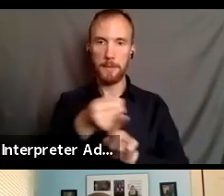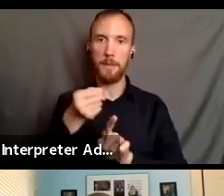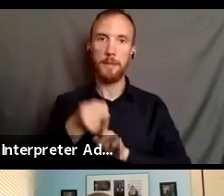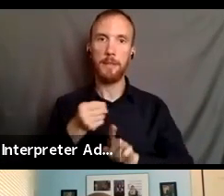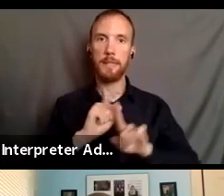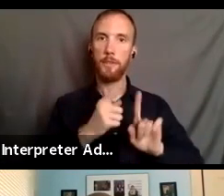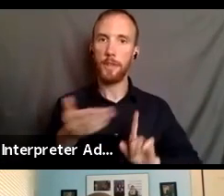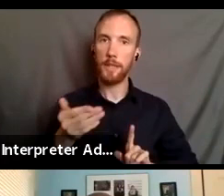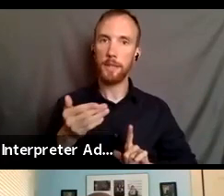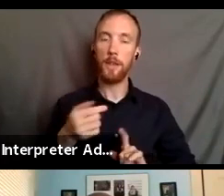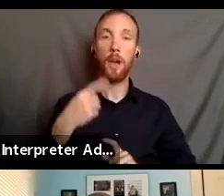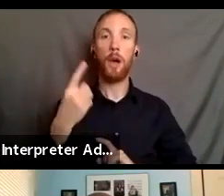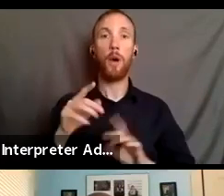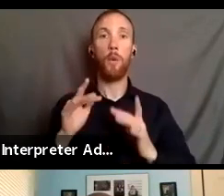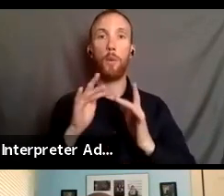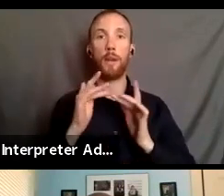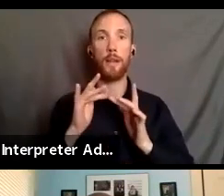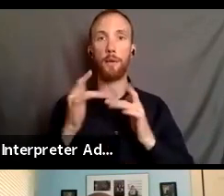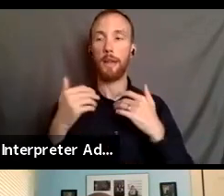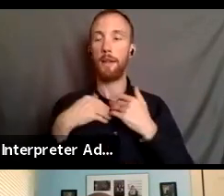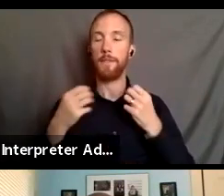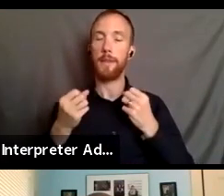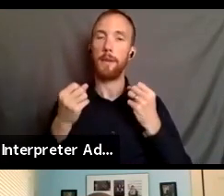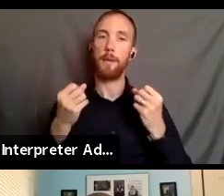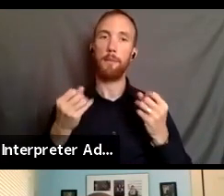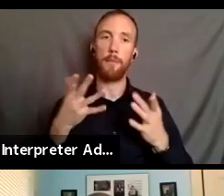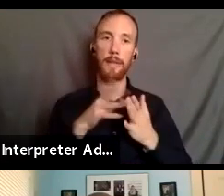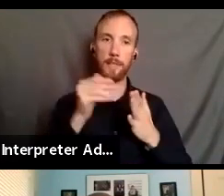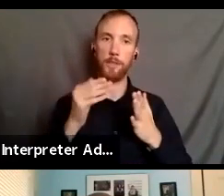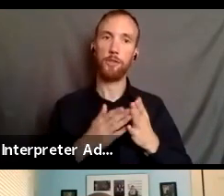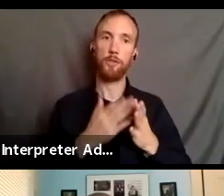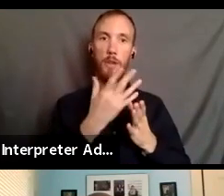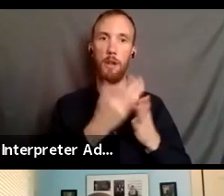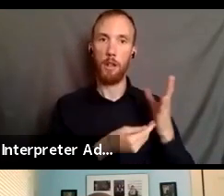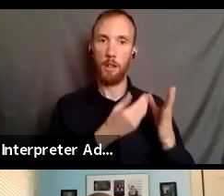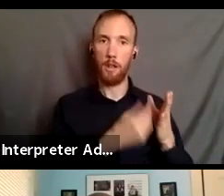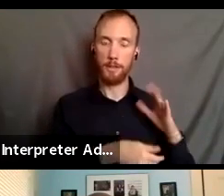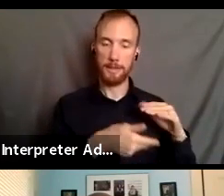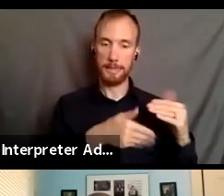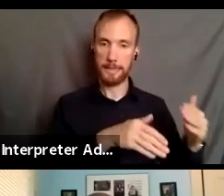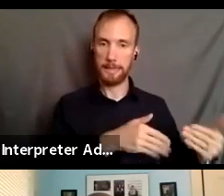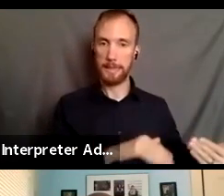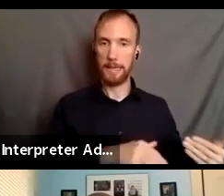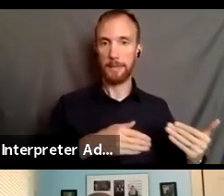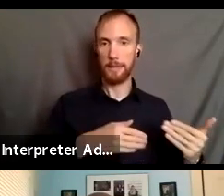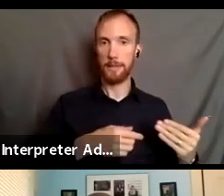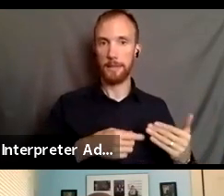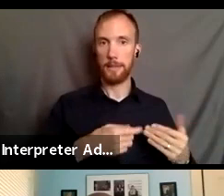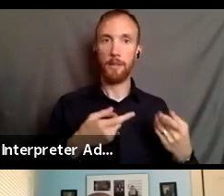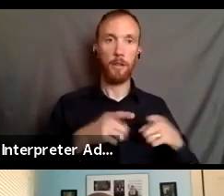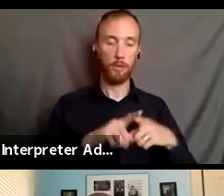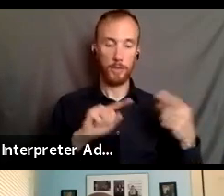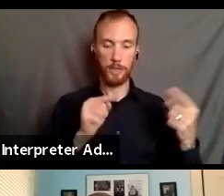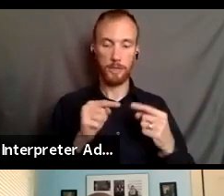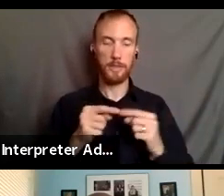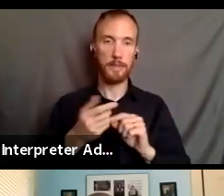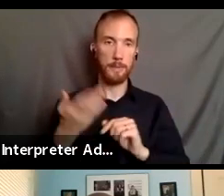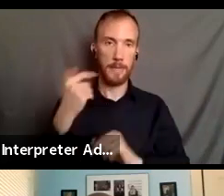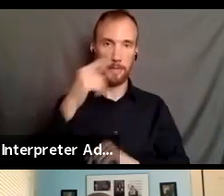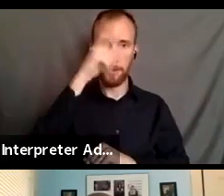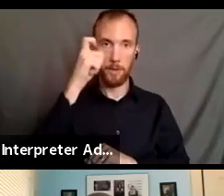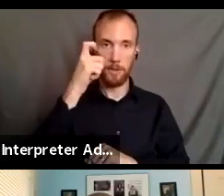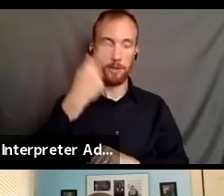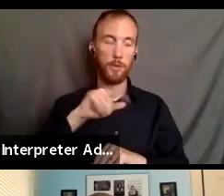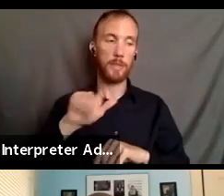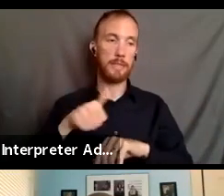experienced many student losses and debts the summer and injuries and so we have created a new pilot where we've connected a